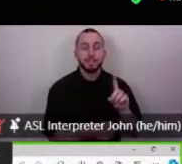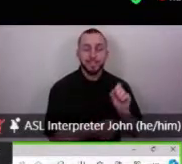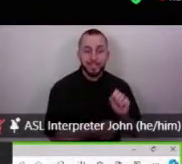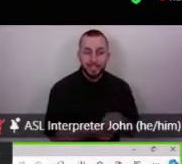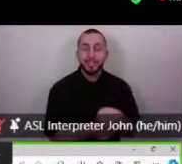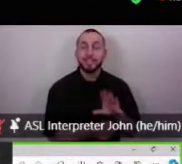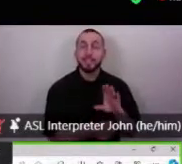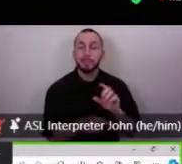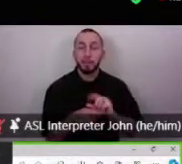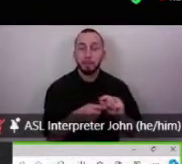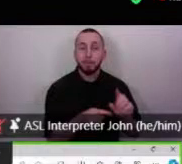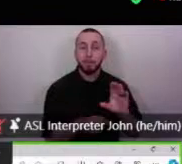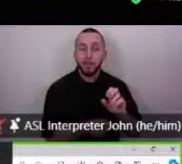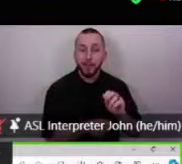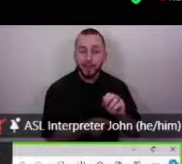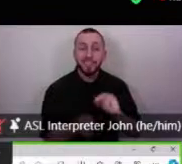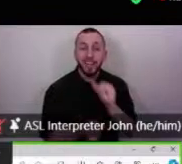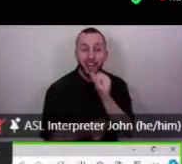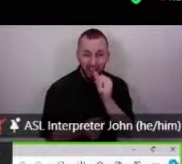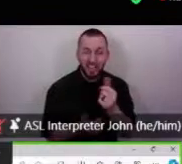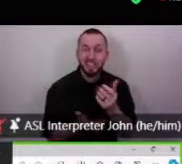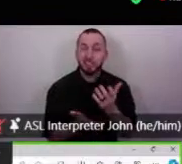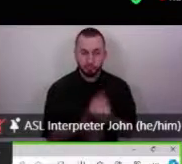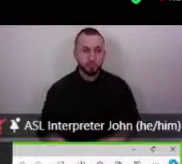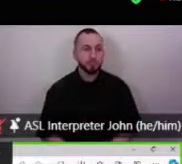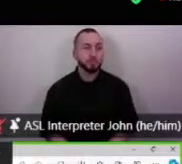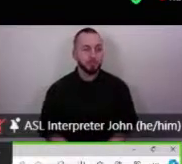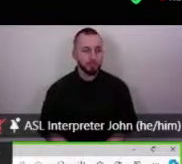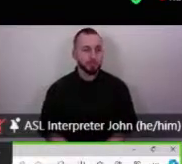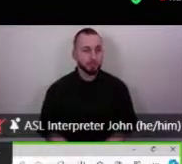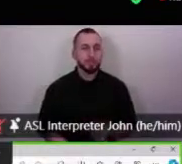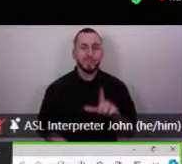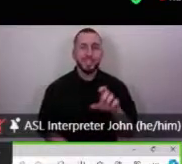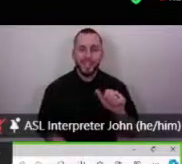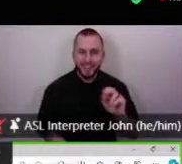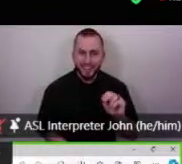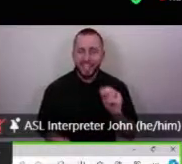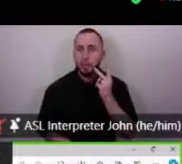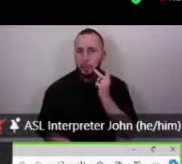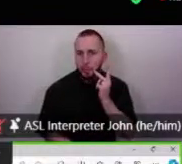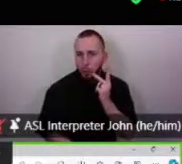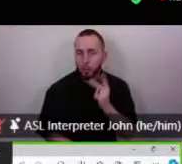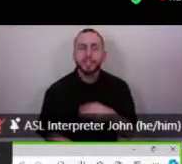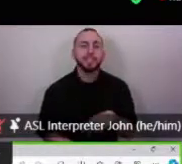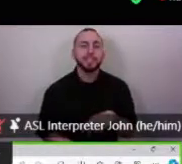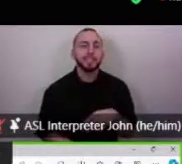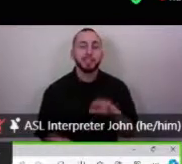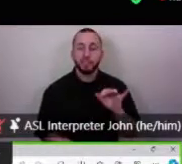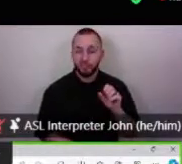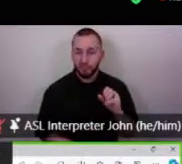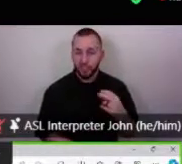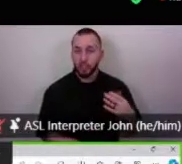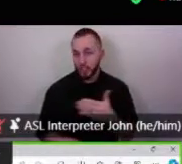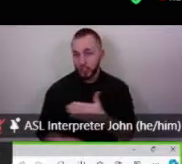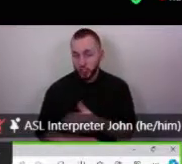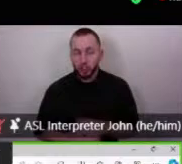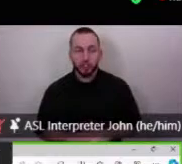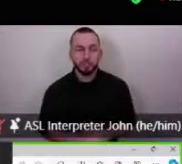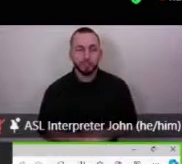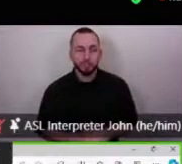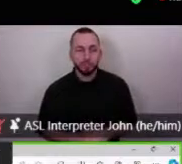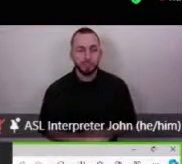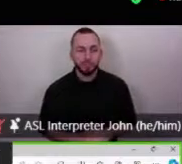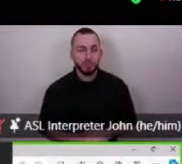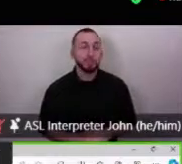Most of the diets promote lean proteins and fish. Some vary on their recommendations. For example, the Mediterranean diet